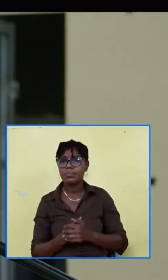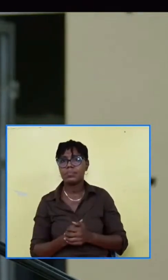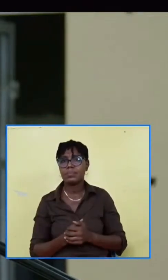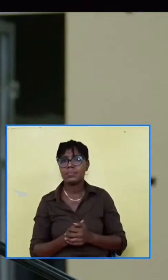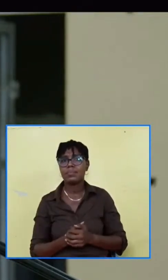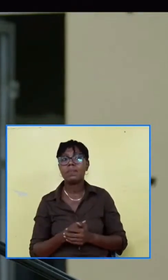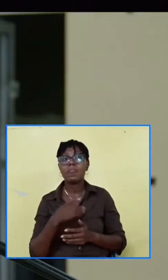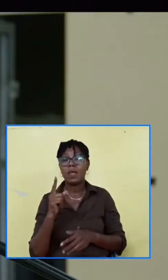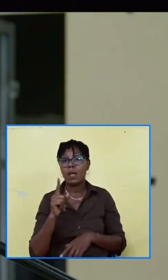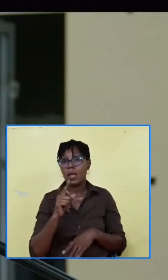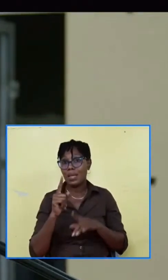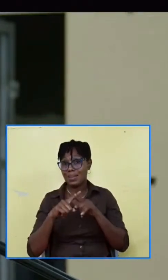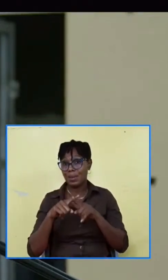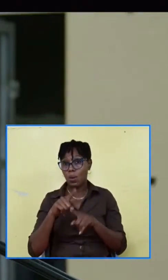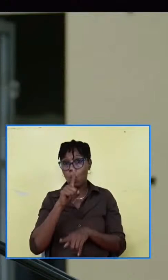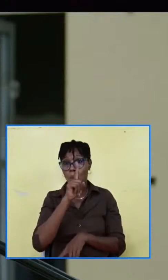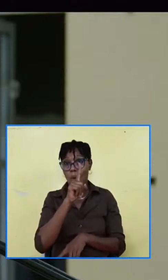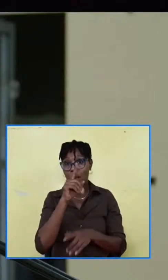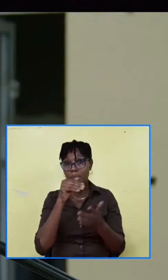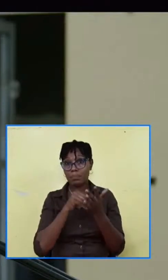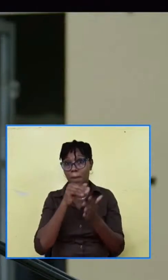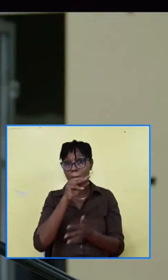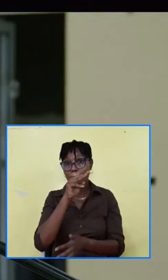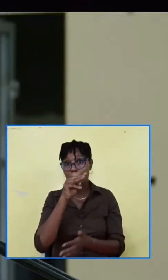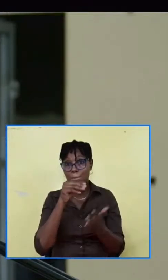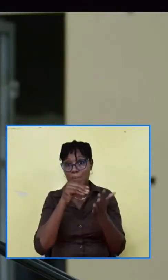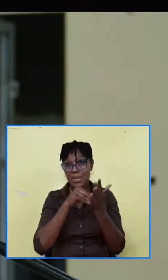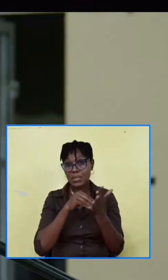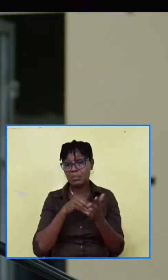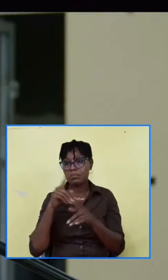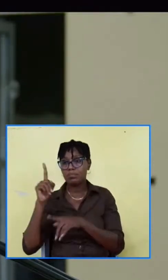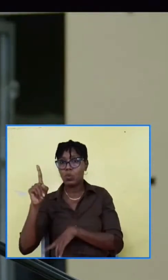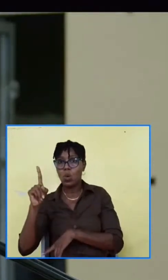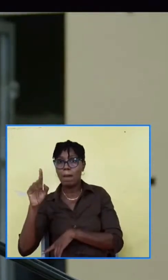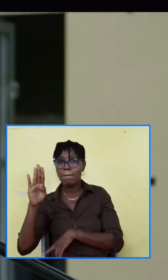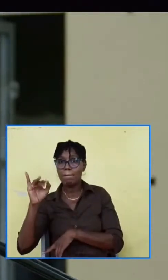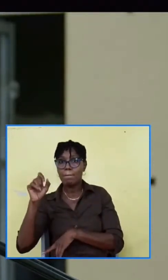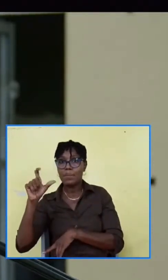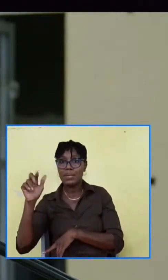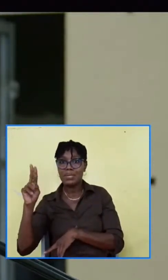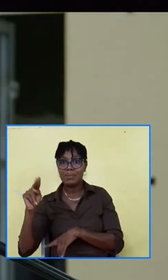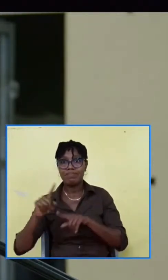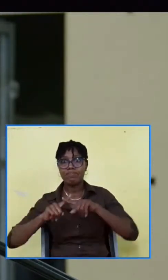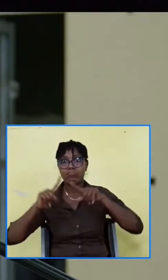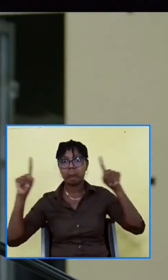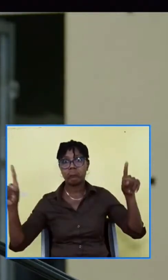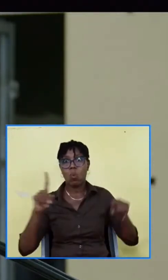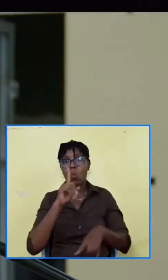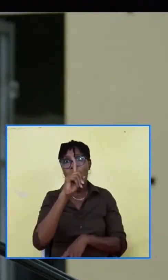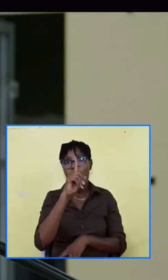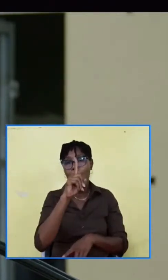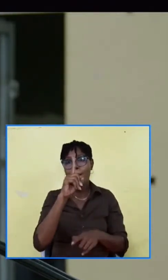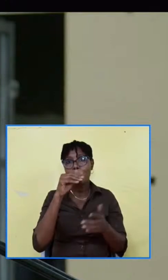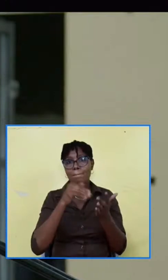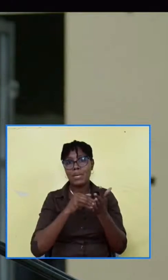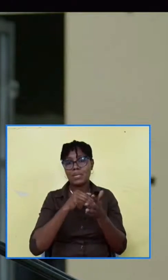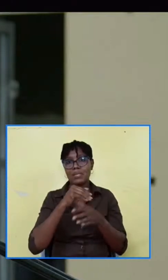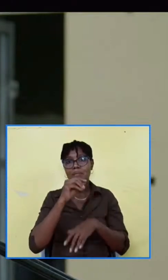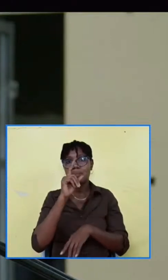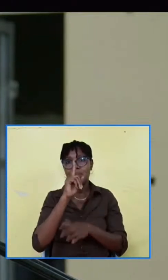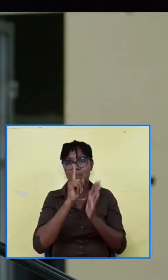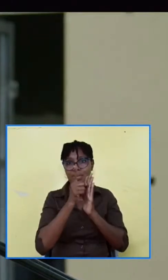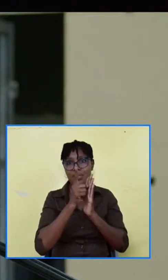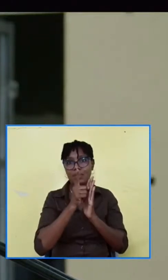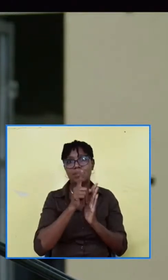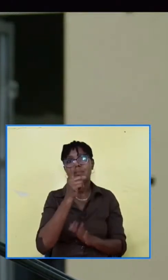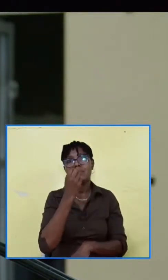between a million and a billion. A million seconds is 12 days. A billion seconds is 31